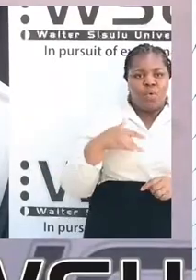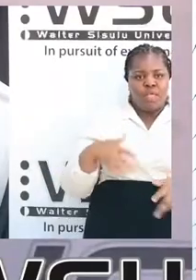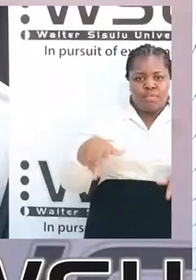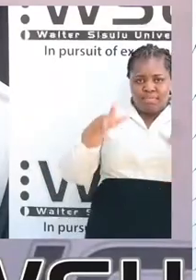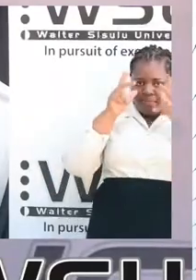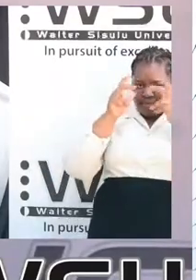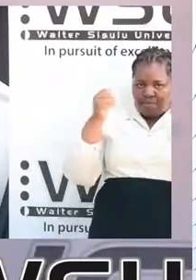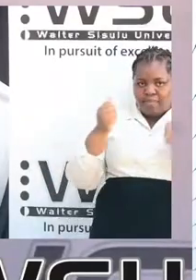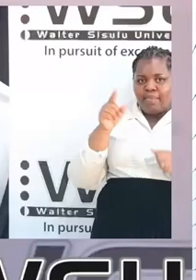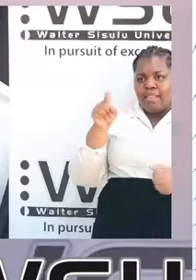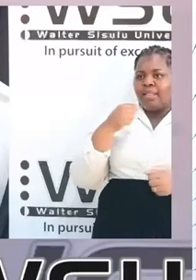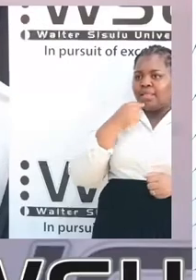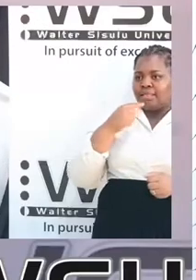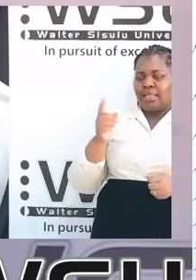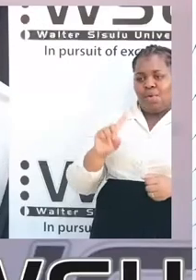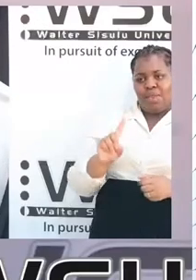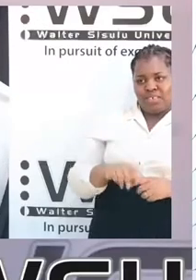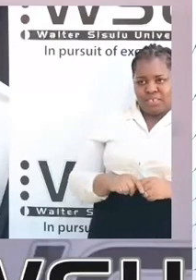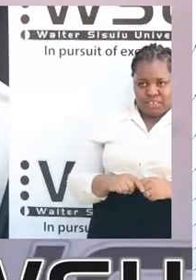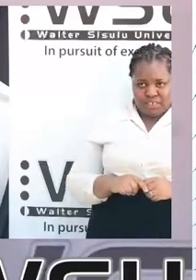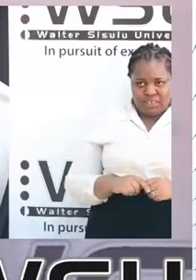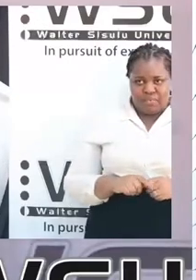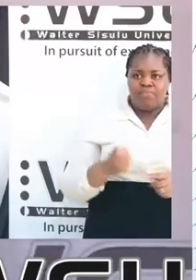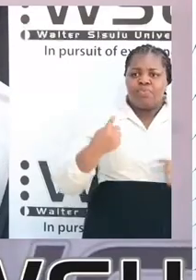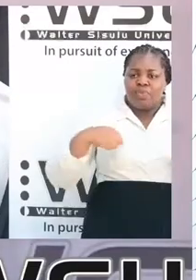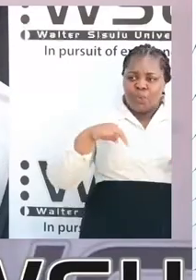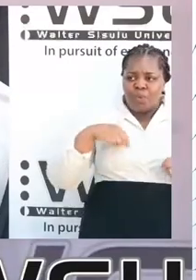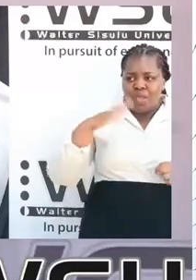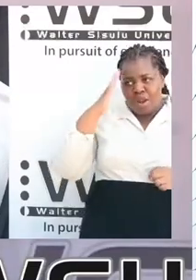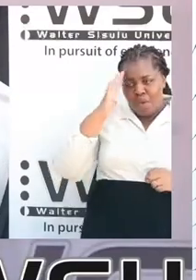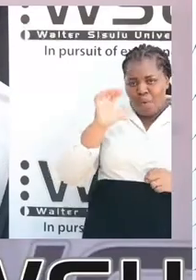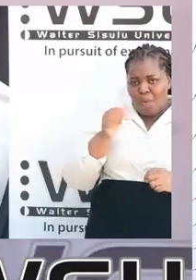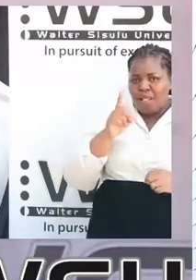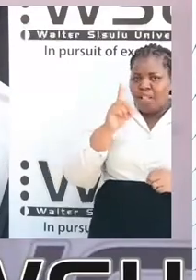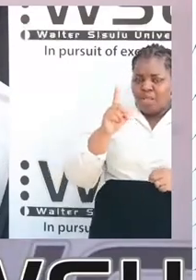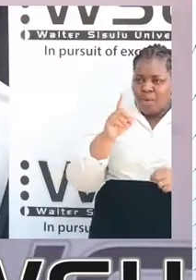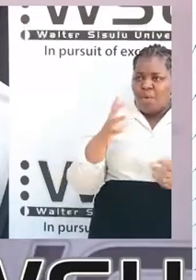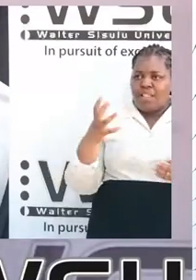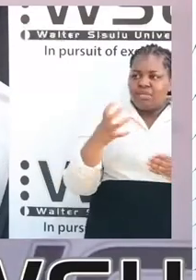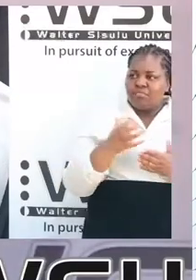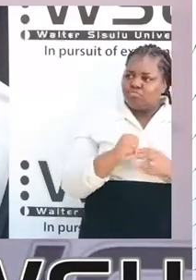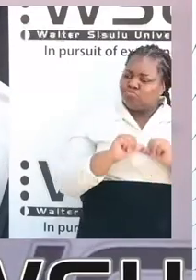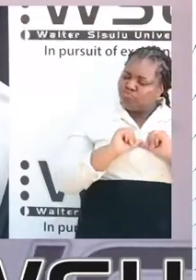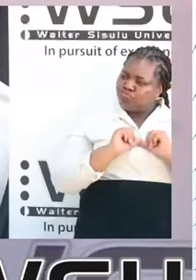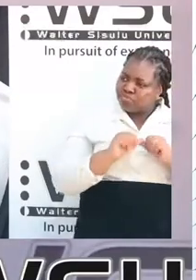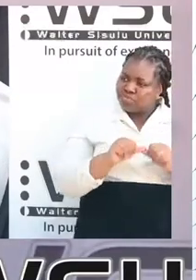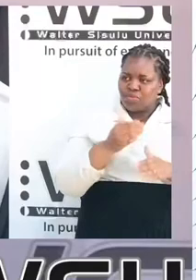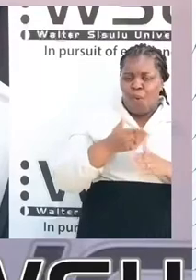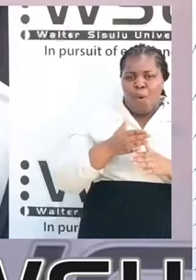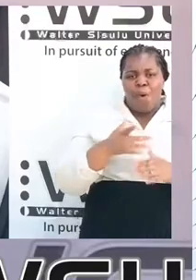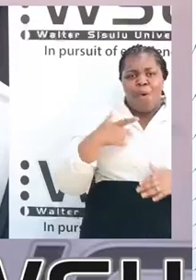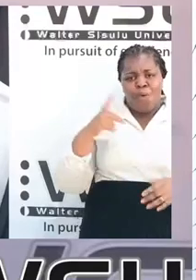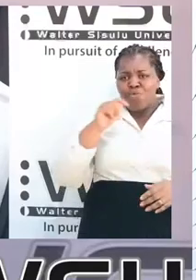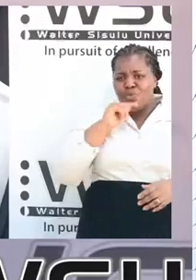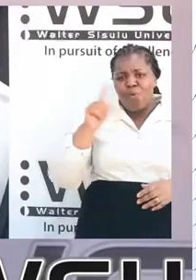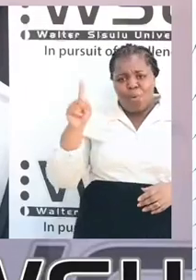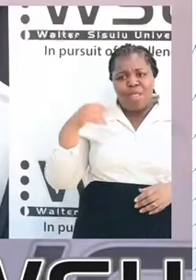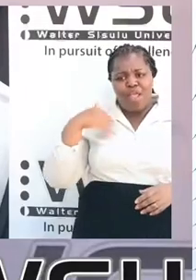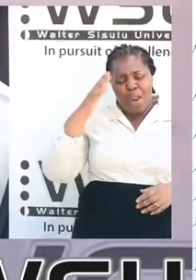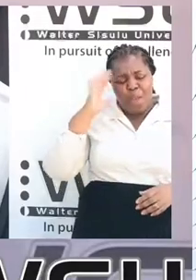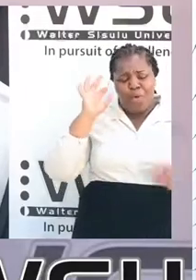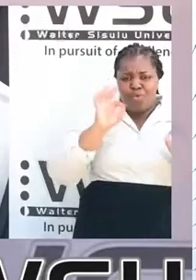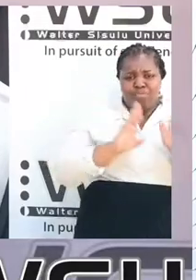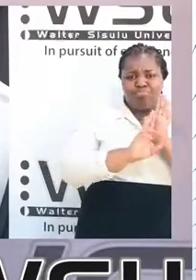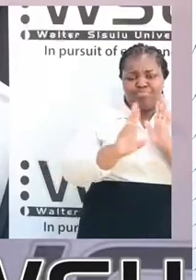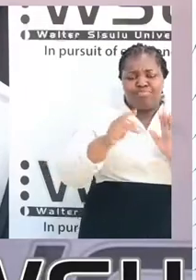the Vice Chancellor has said, and we know that you are going to take the bull by its horns. You are a trailblazer.